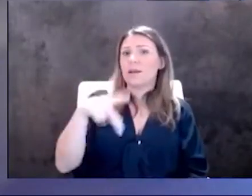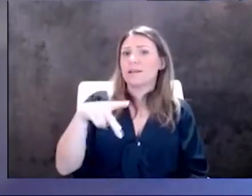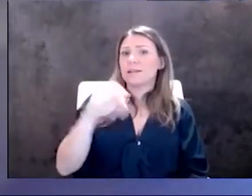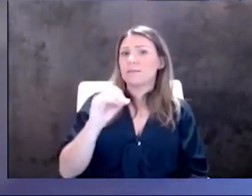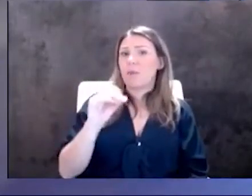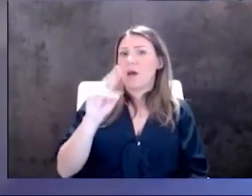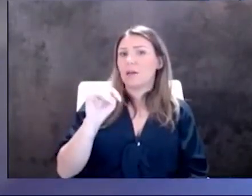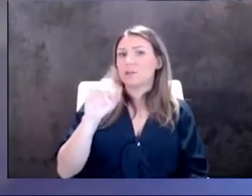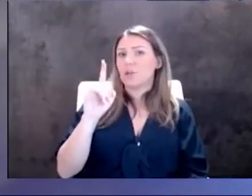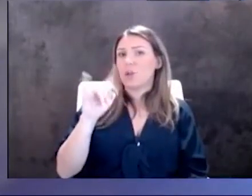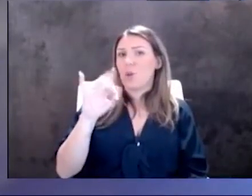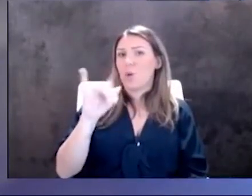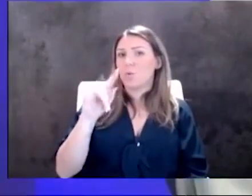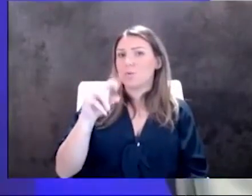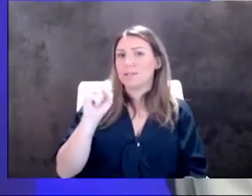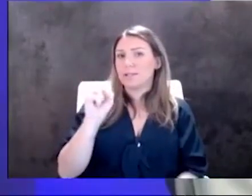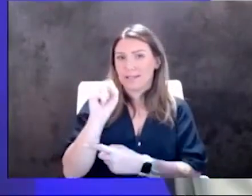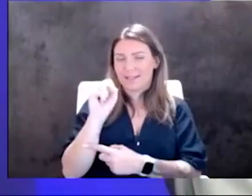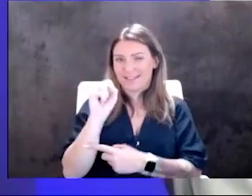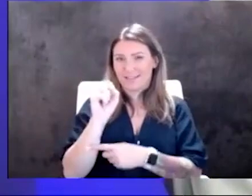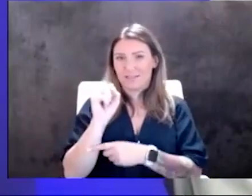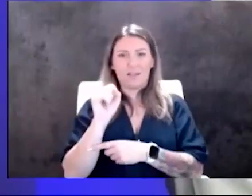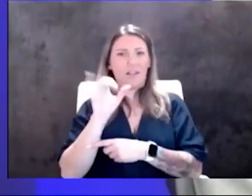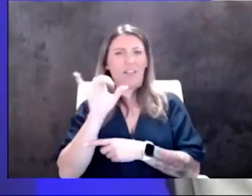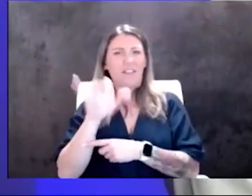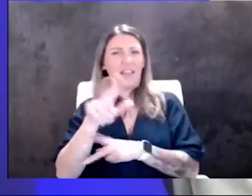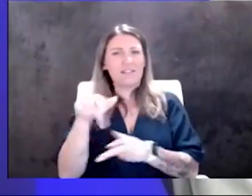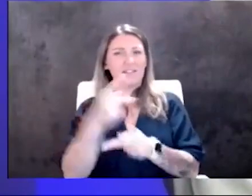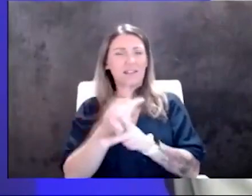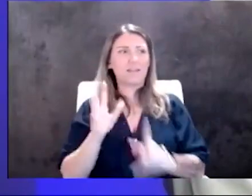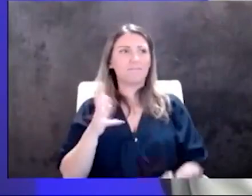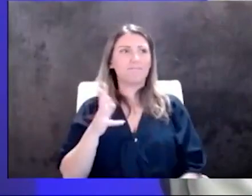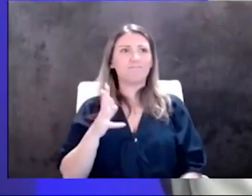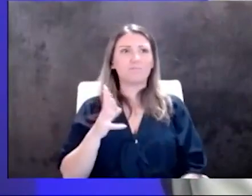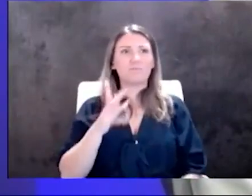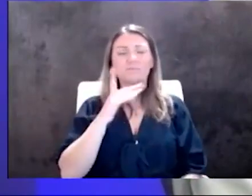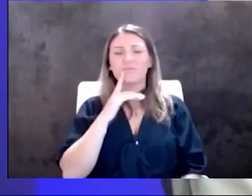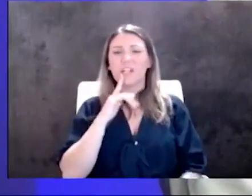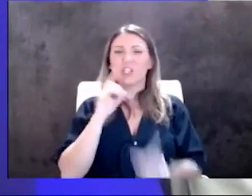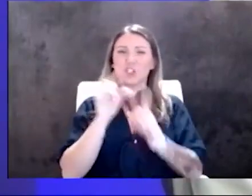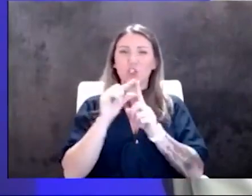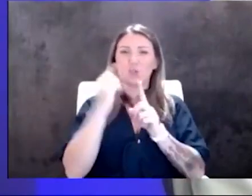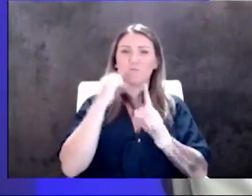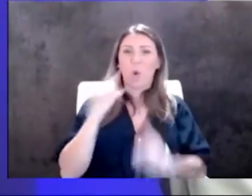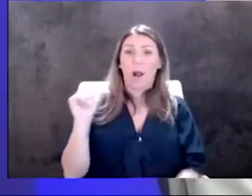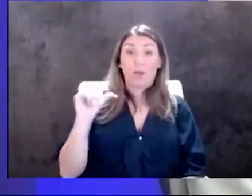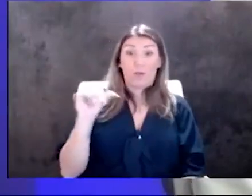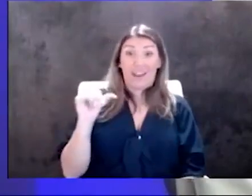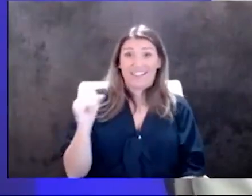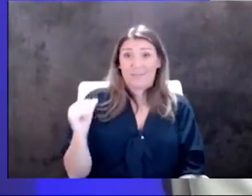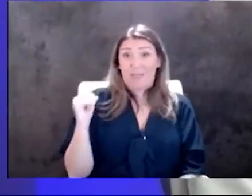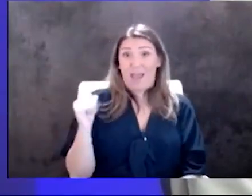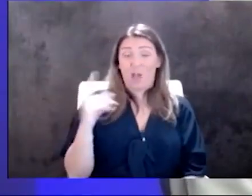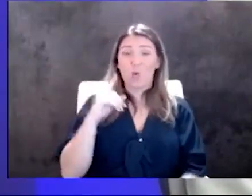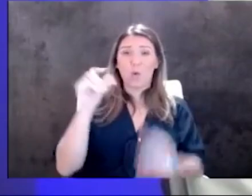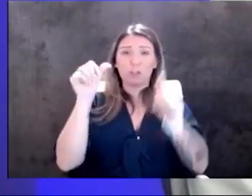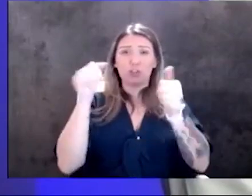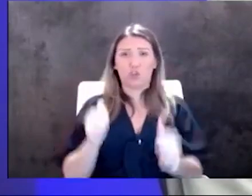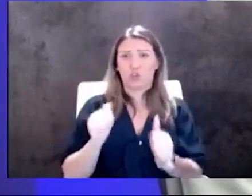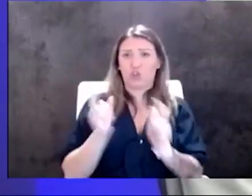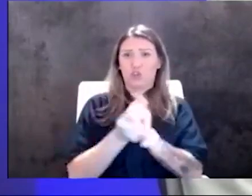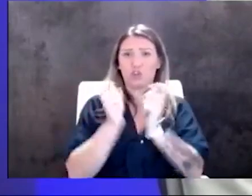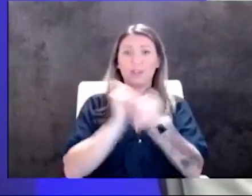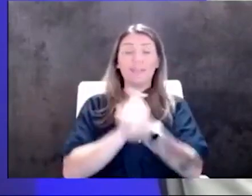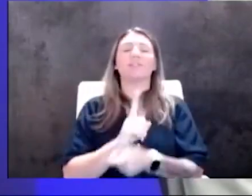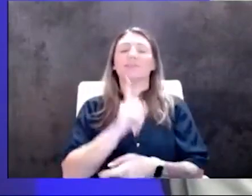Spondylosis. So spondylosis, so that's, kind of a layman's term for kind of arthritis in the back or degenerative changes, for sure. That's really kind of the